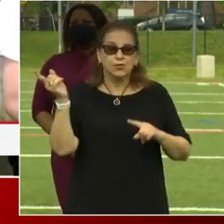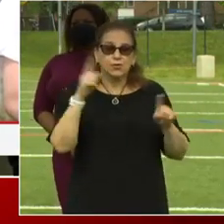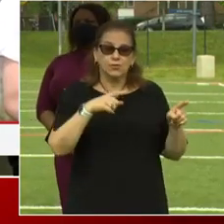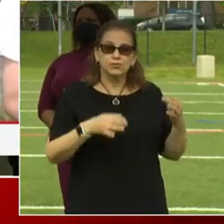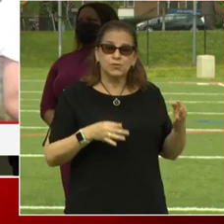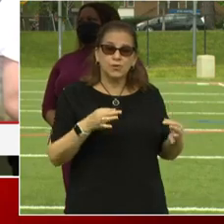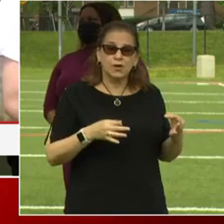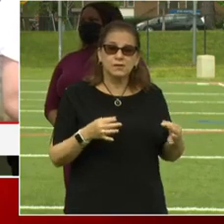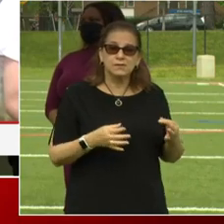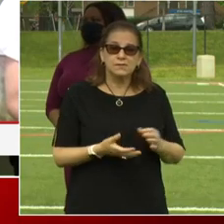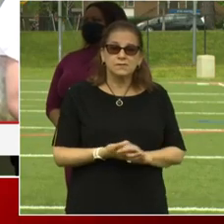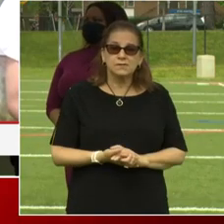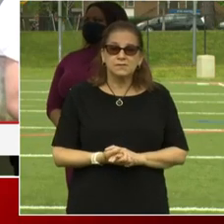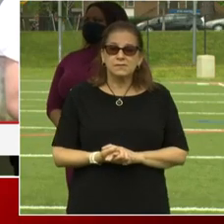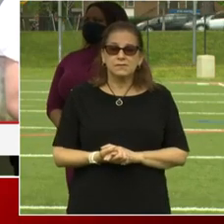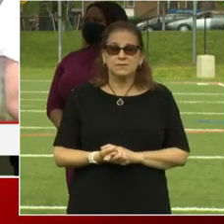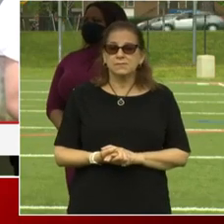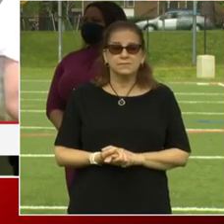of Appeals